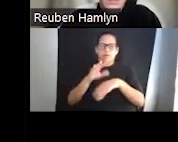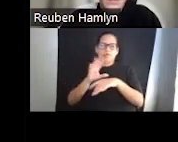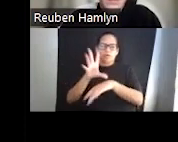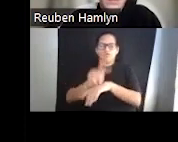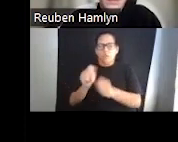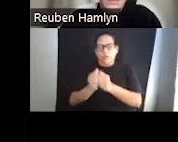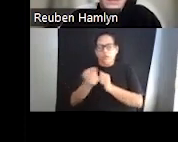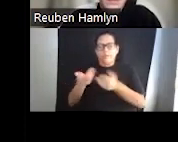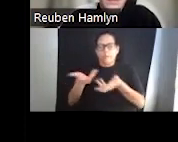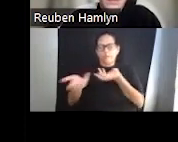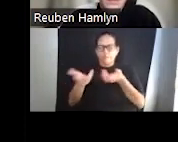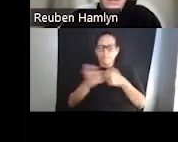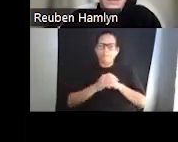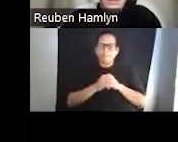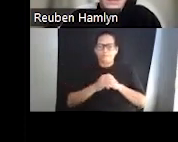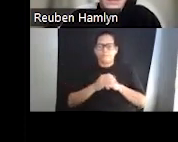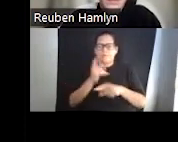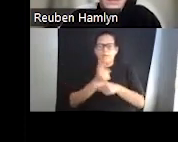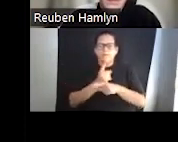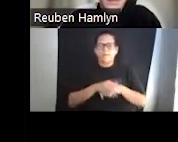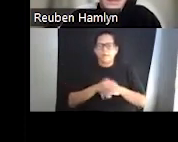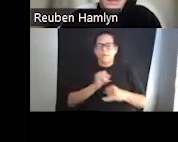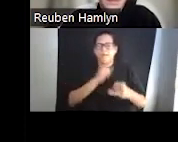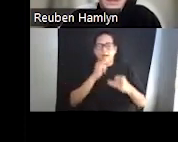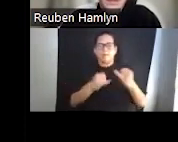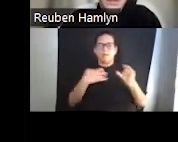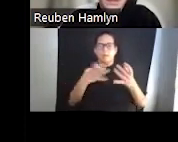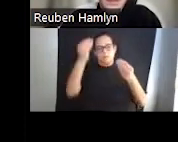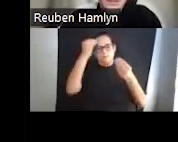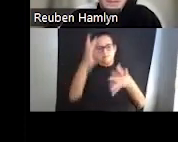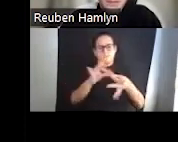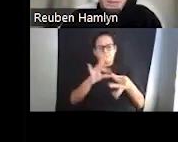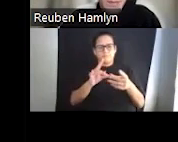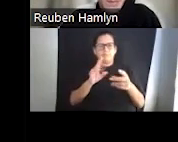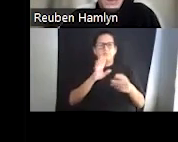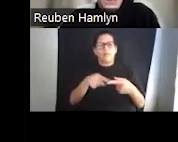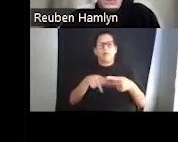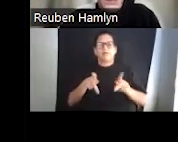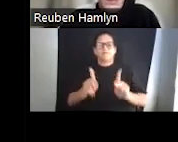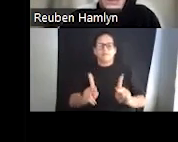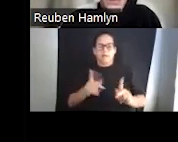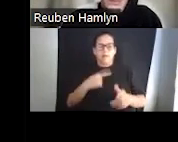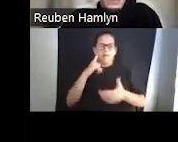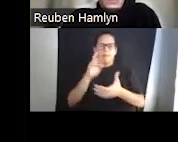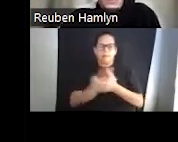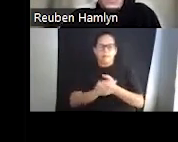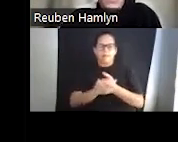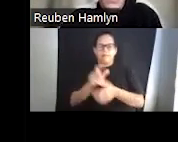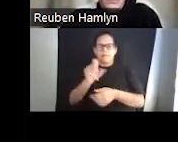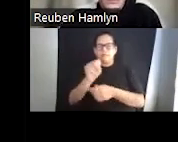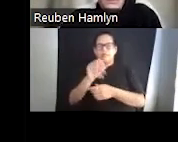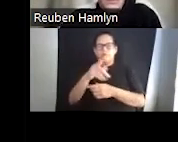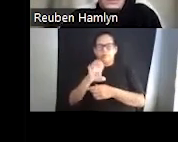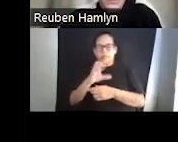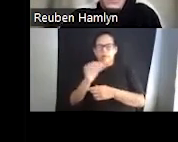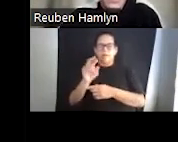right? And the last one I wanted to bring is one of consent. And I believe, like, Sophie and Ruben will